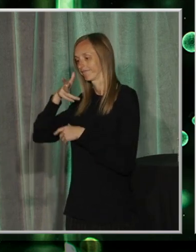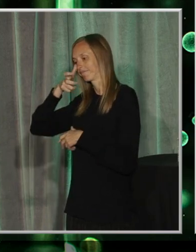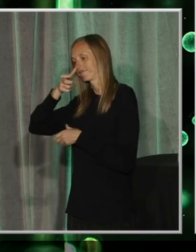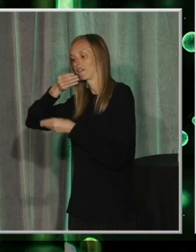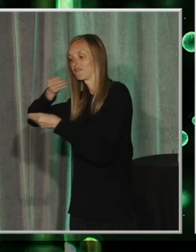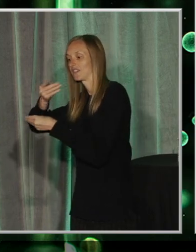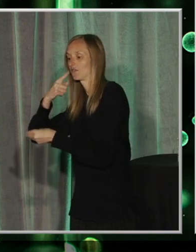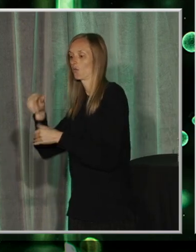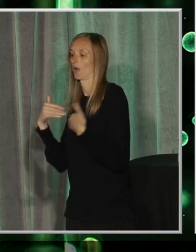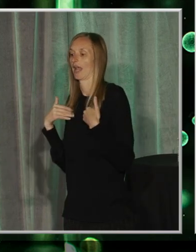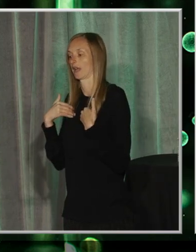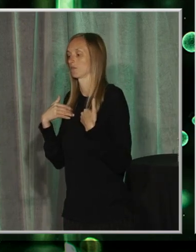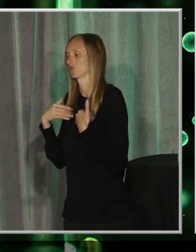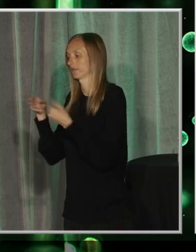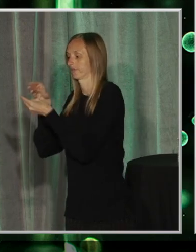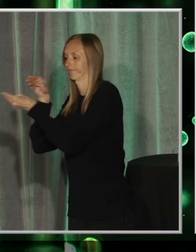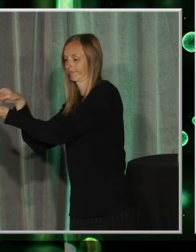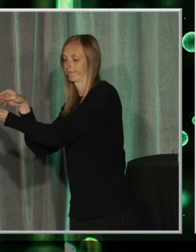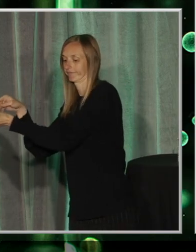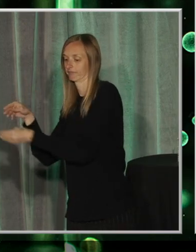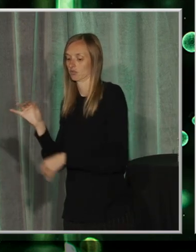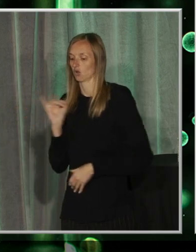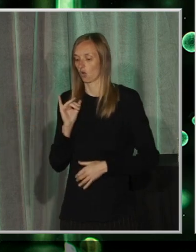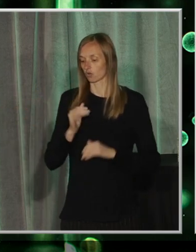And we'll also partner with